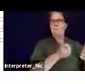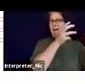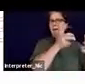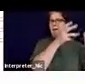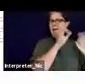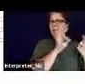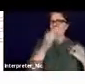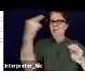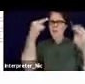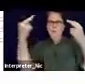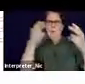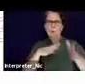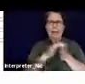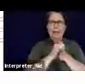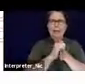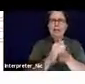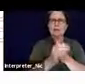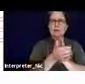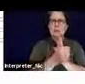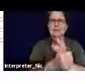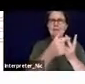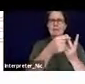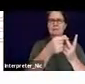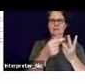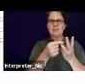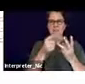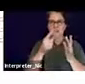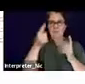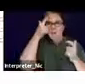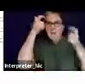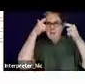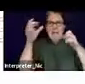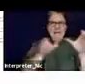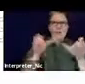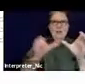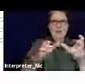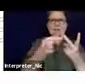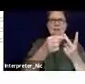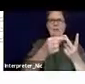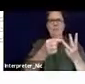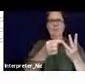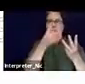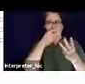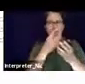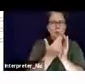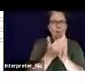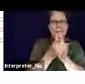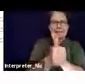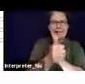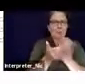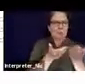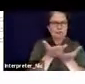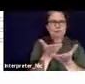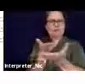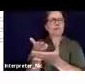skills, they look for initiative, they look for people skills, they look for people that have gotten involved in things. And